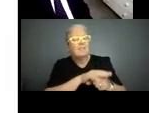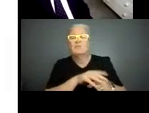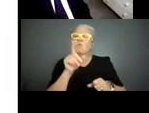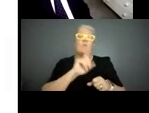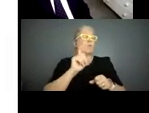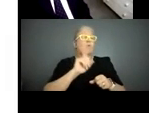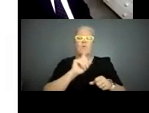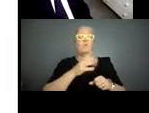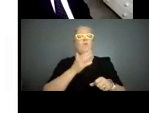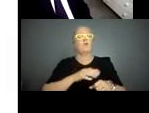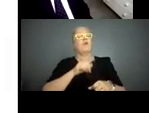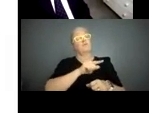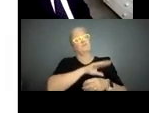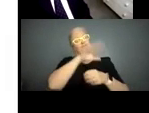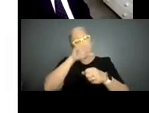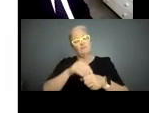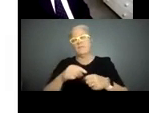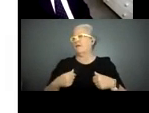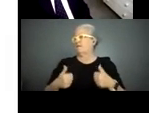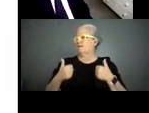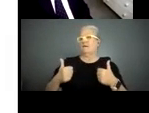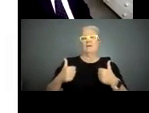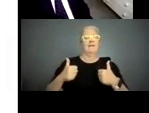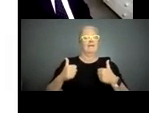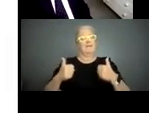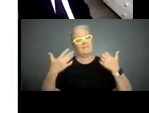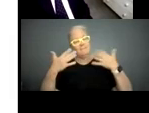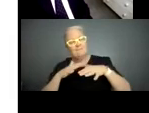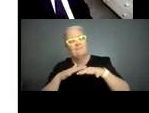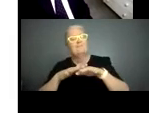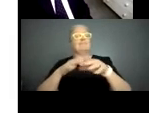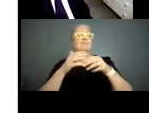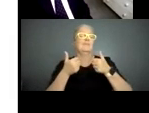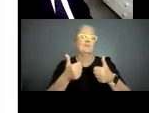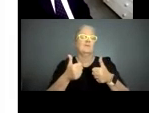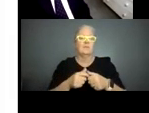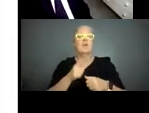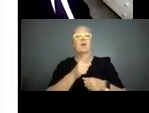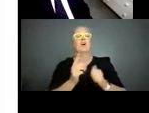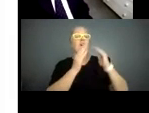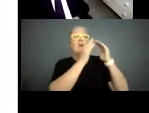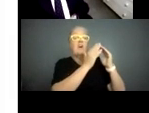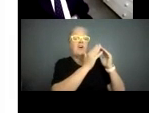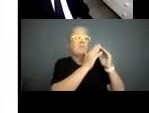community, not as it was done before when they were kept at home. The parents felt